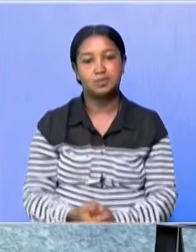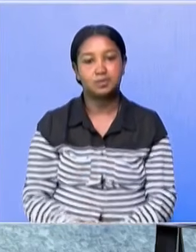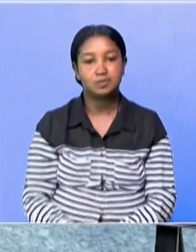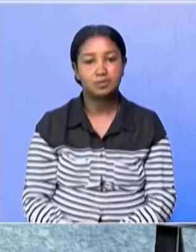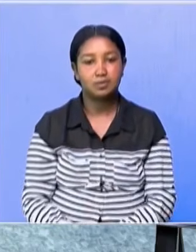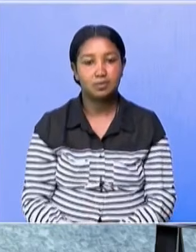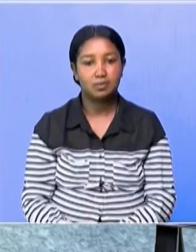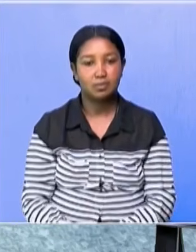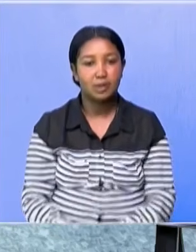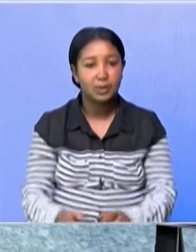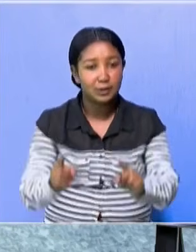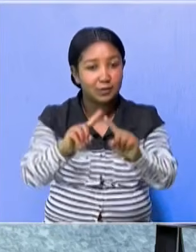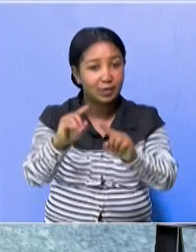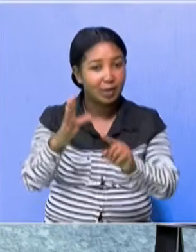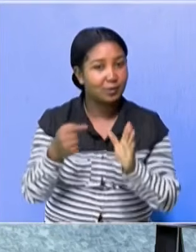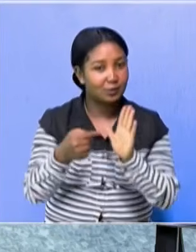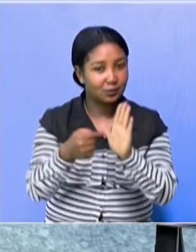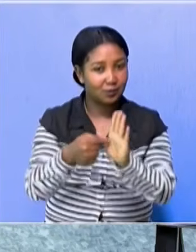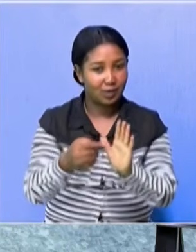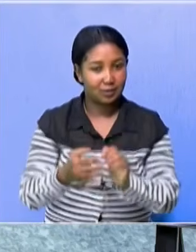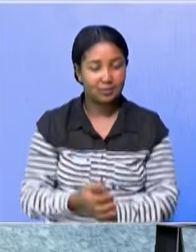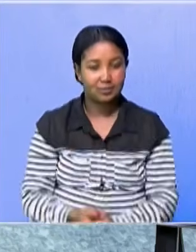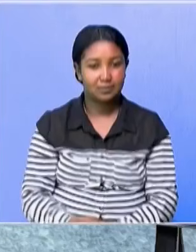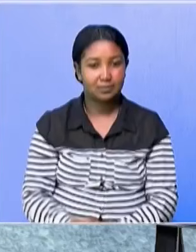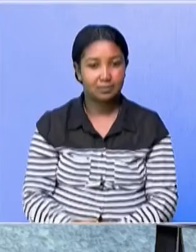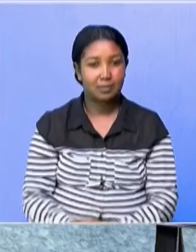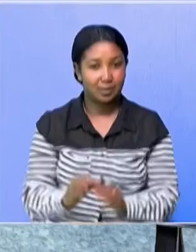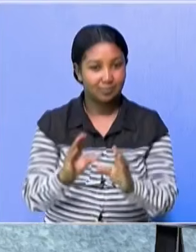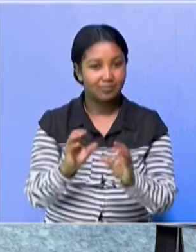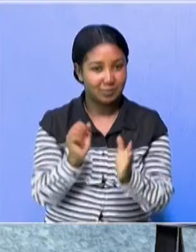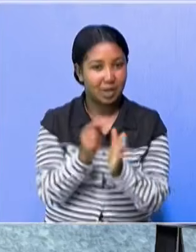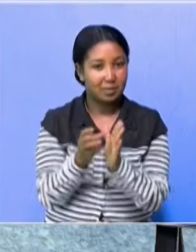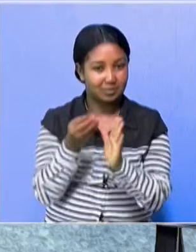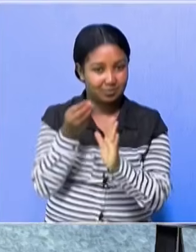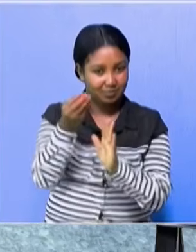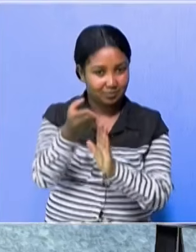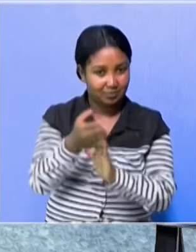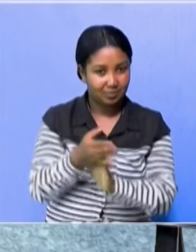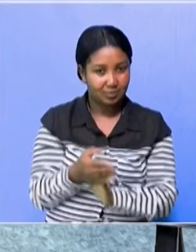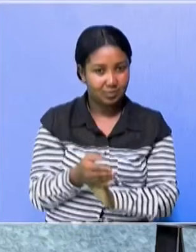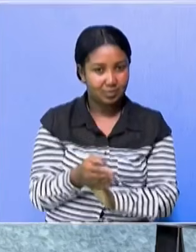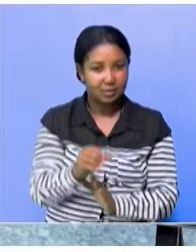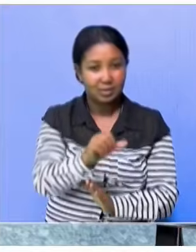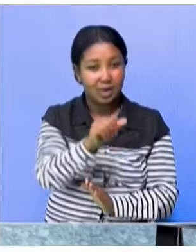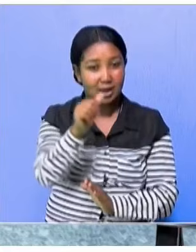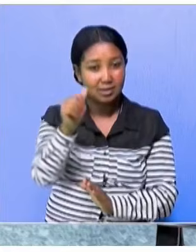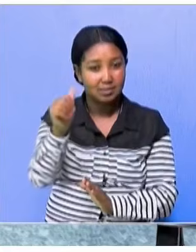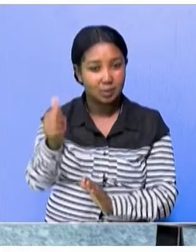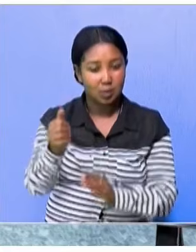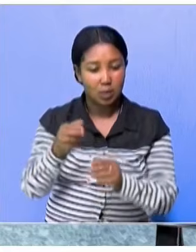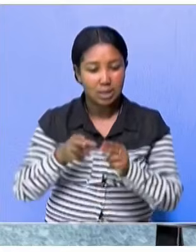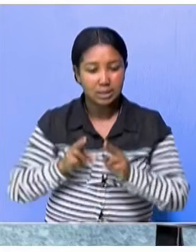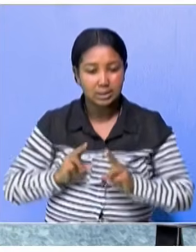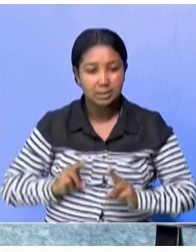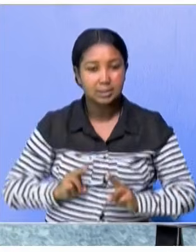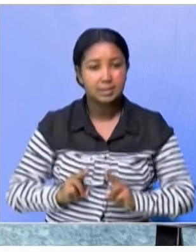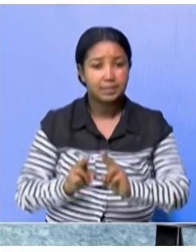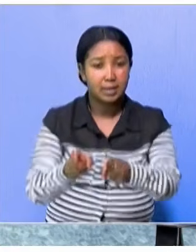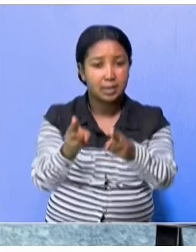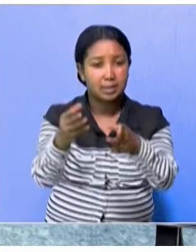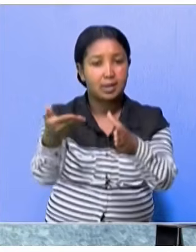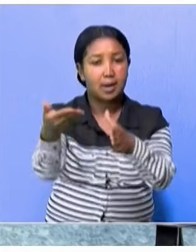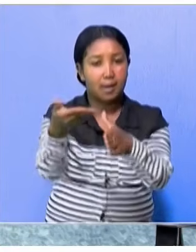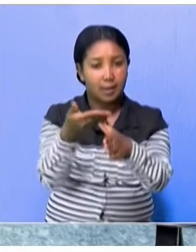signs, traffic sign, different kinds of signs, posts. I'll give you some sample example. The other one is speed limit, you know, speed